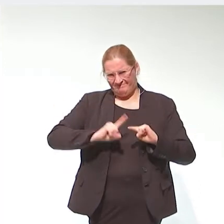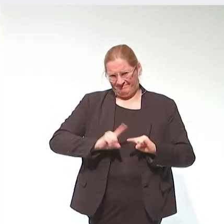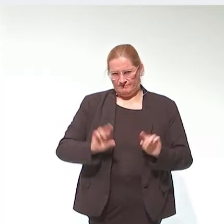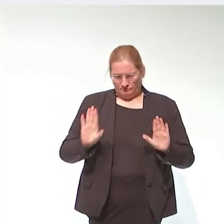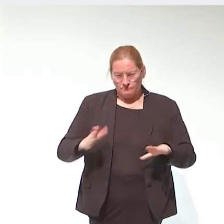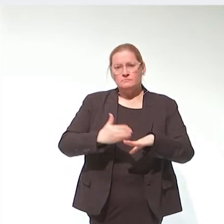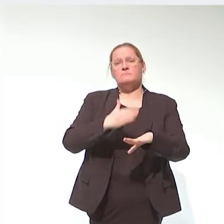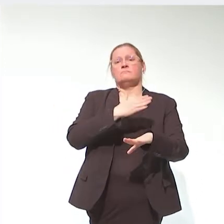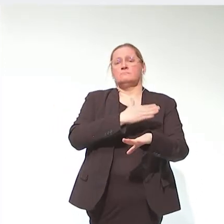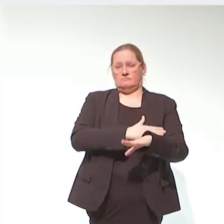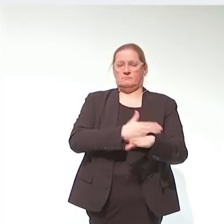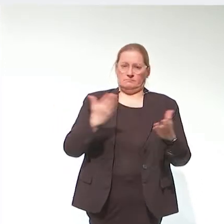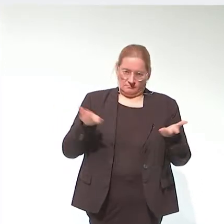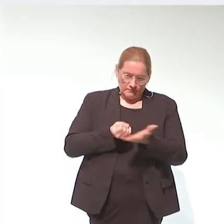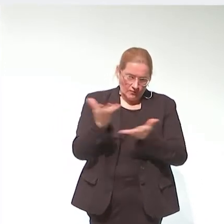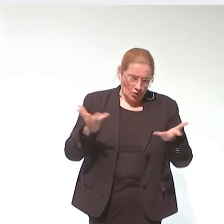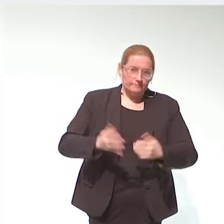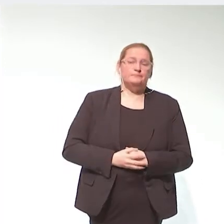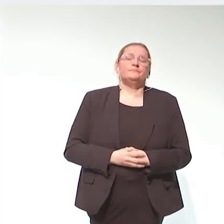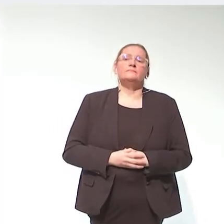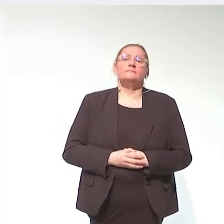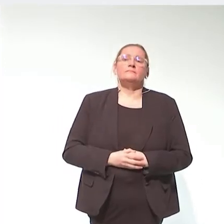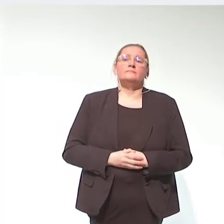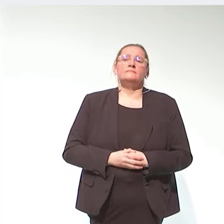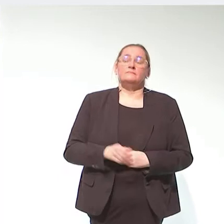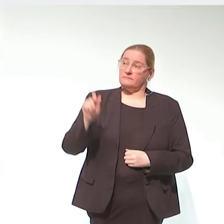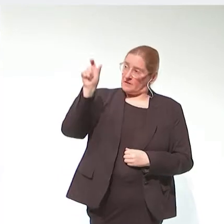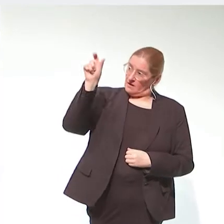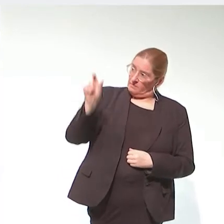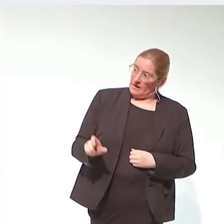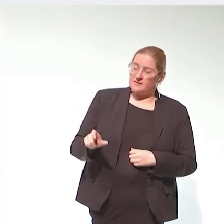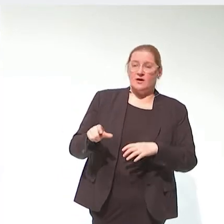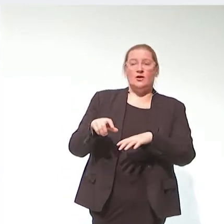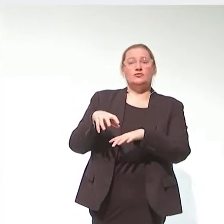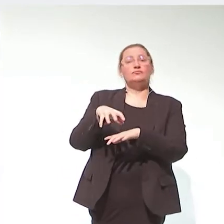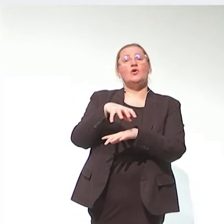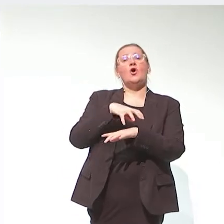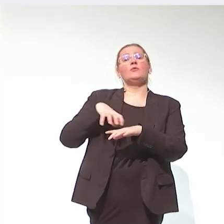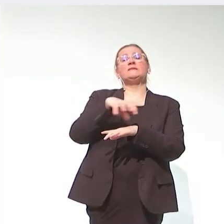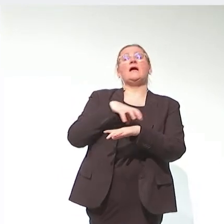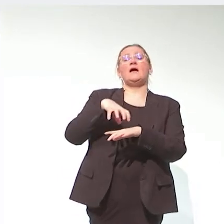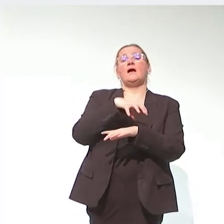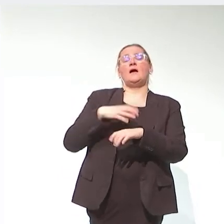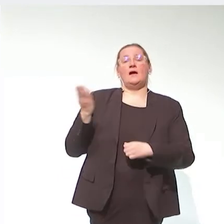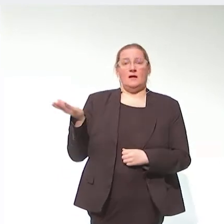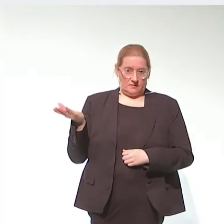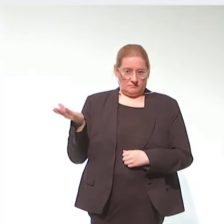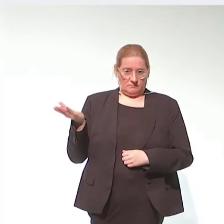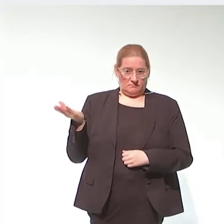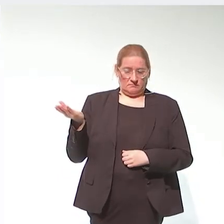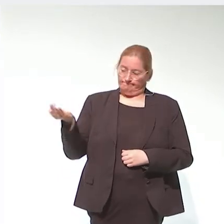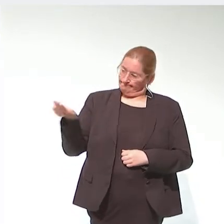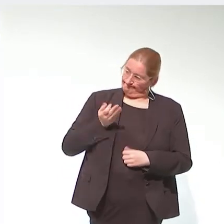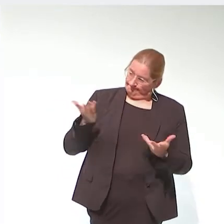days in the same manner, that we read before we go to bed the news about Ukraine, and we wake up in the morning and